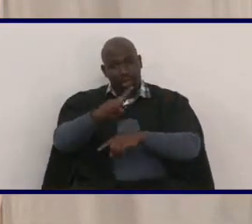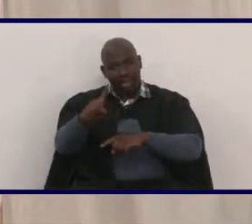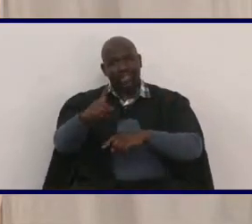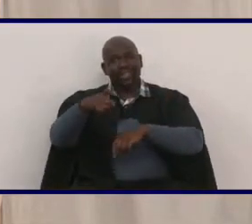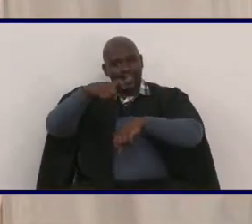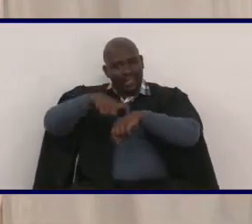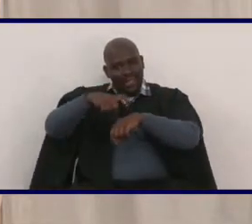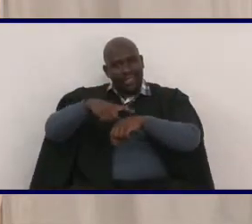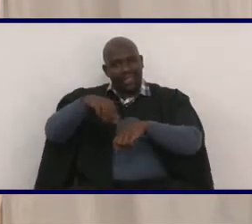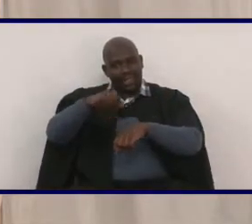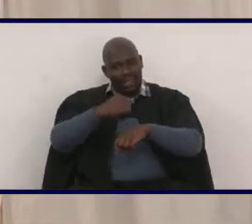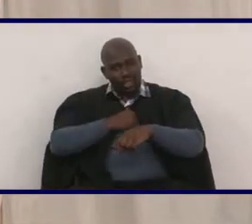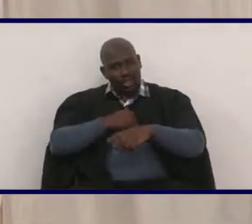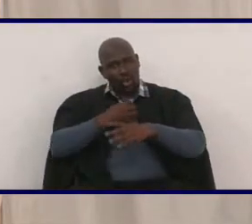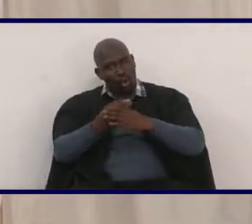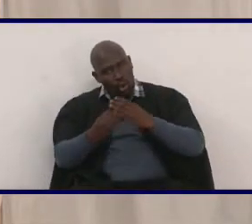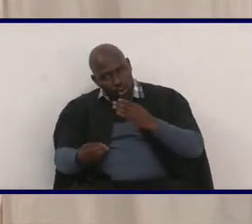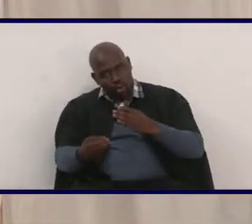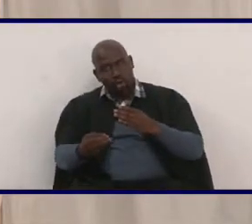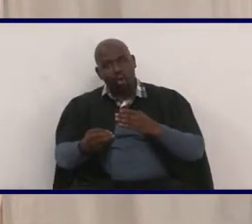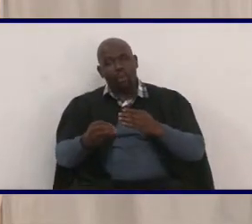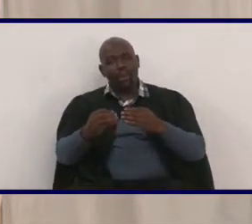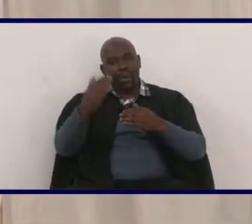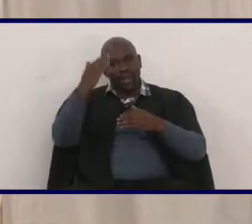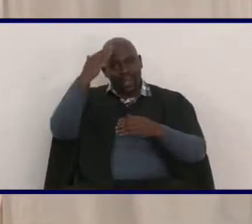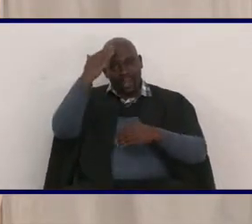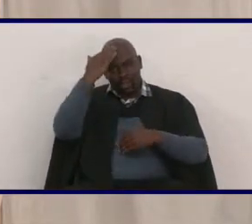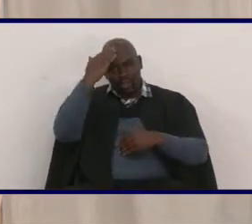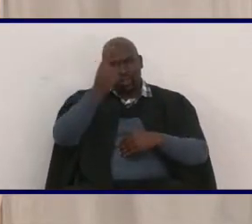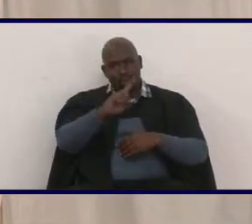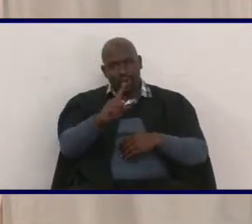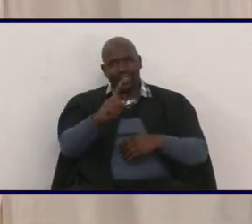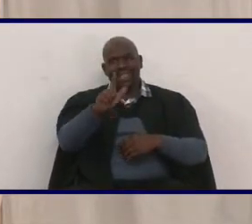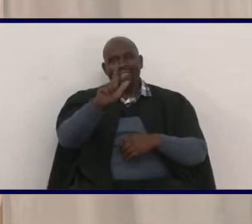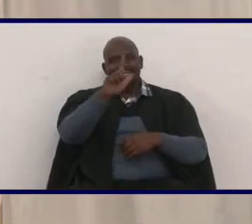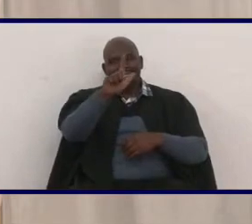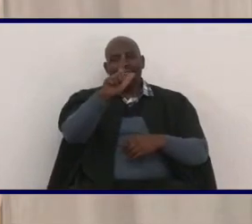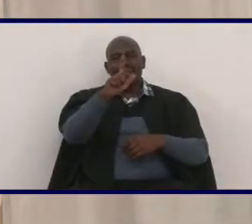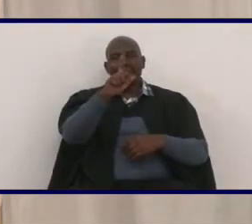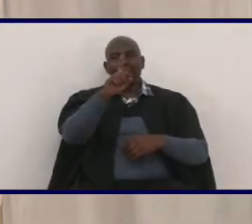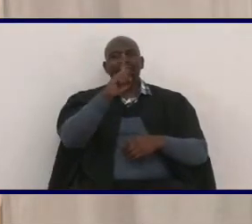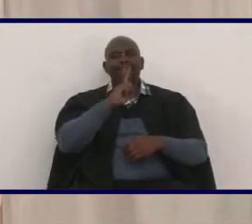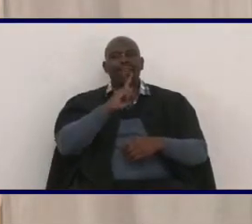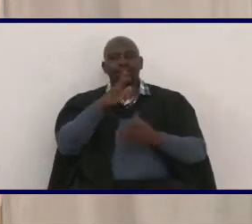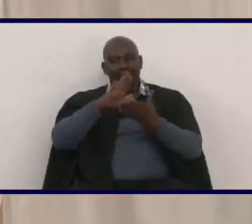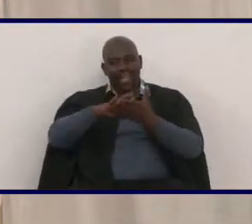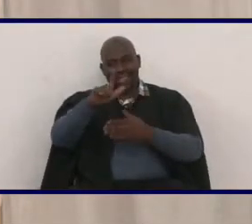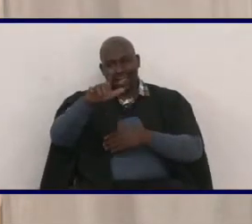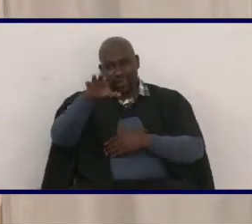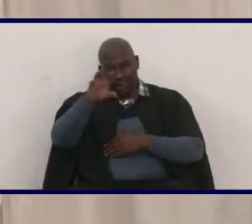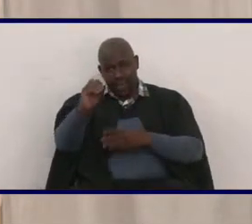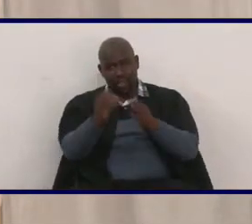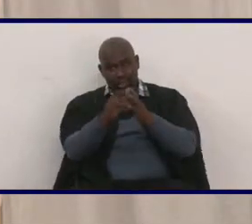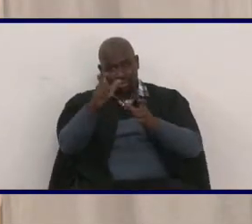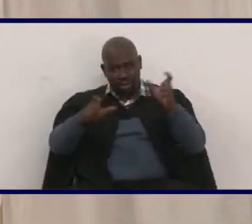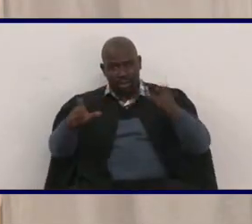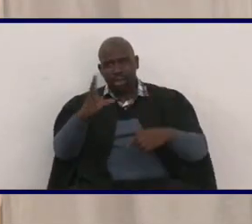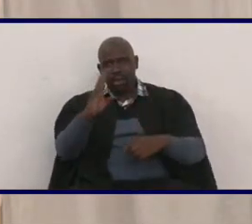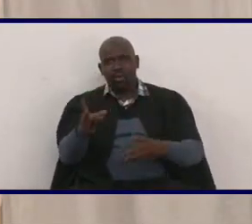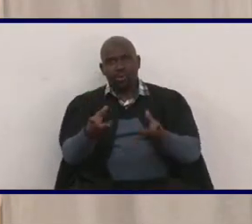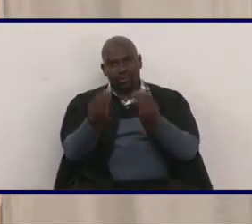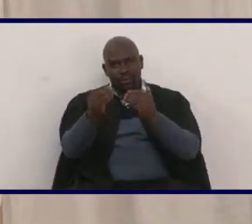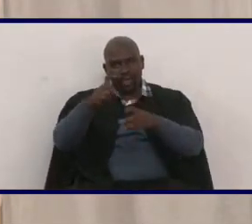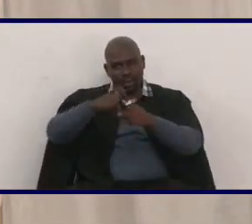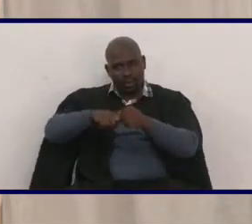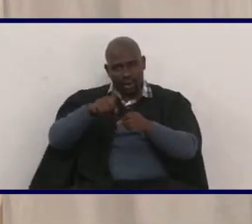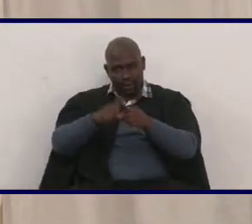graduation ceremonies, 7,070 students will receive their qualifications. Of these, 84%